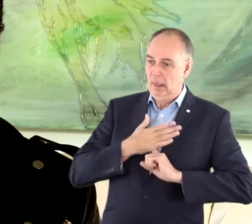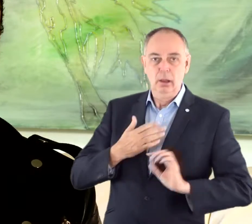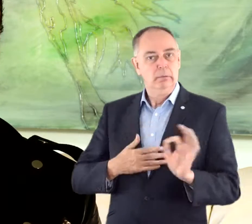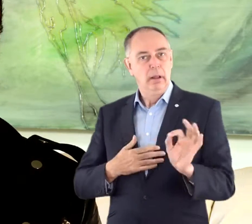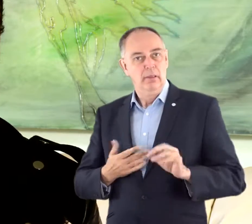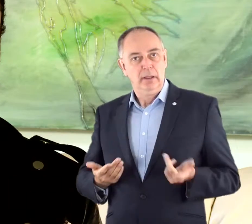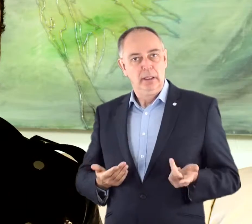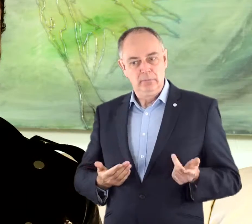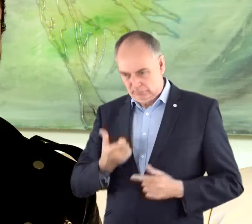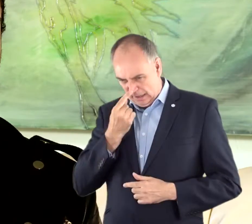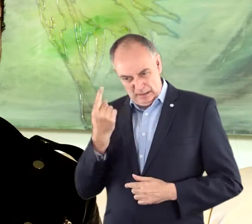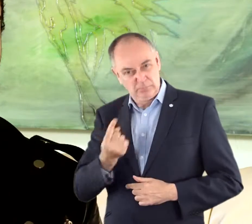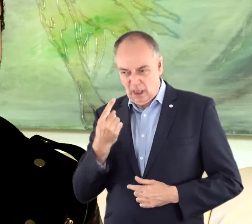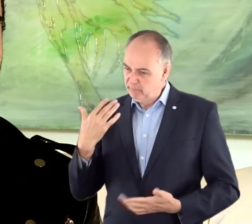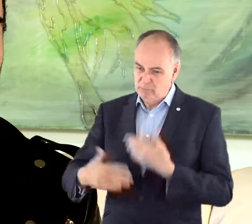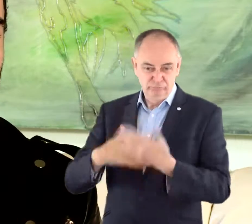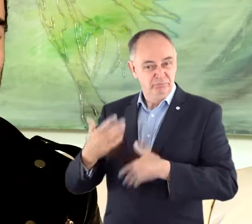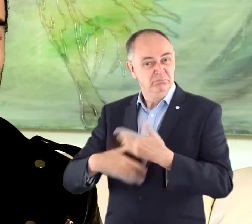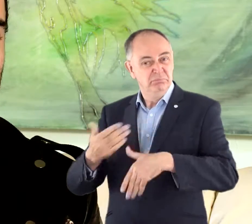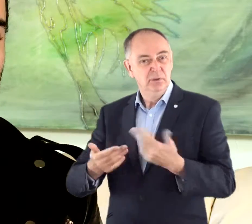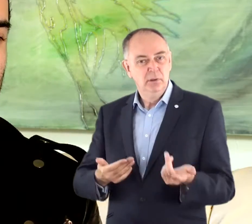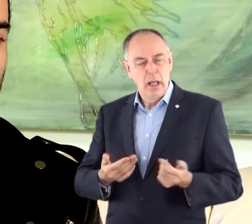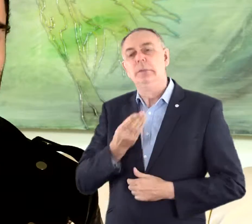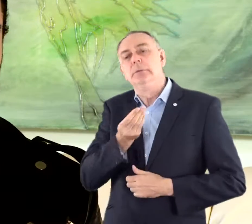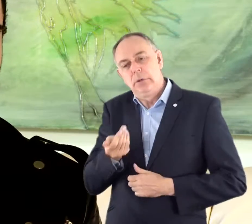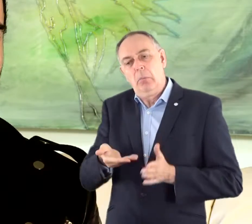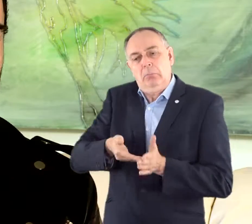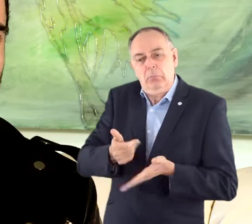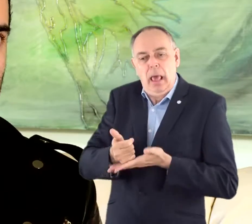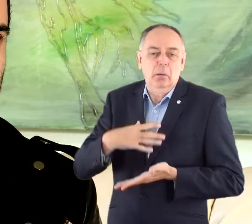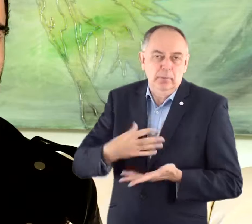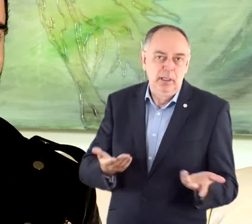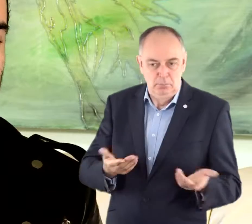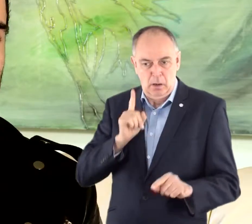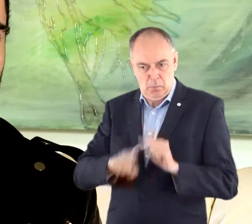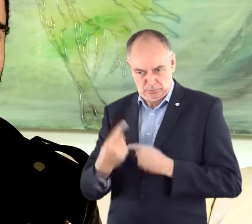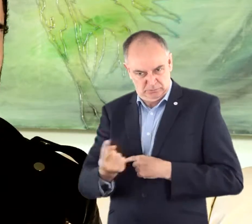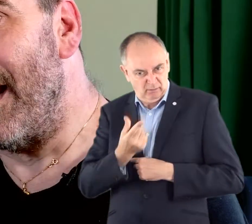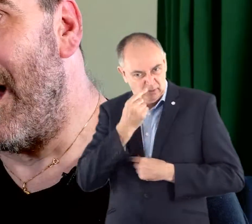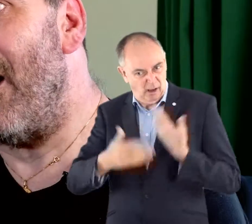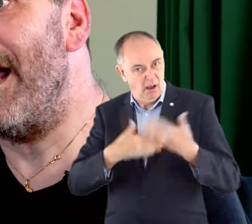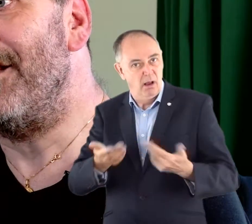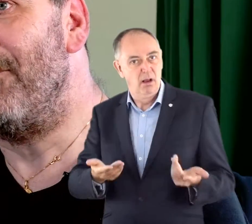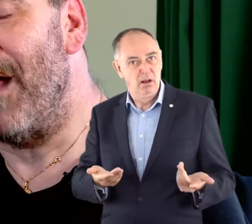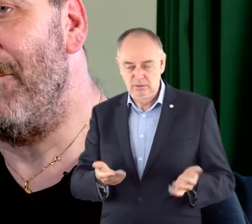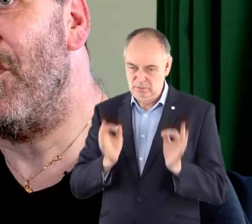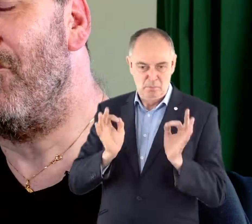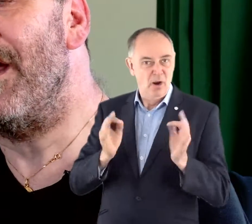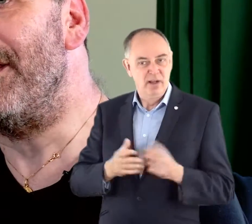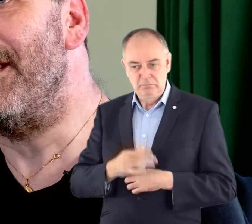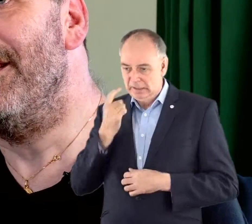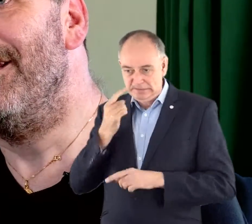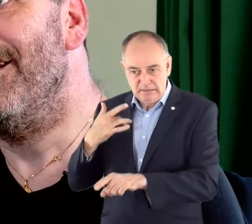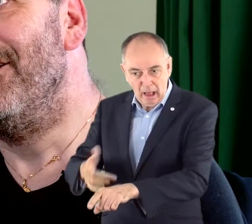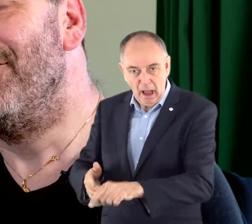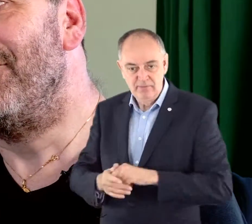do with certain exceptions, and that's the way it works, and it's easy for him and it's easy for us. I am not